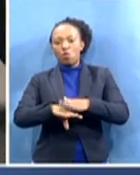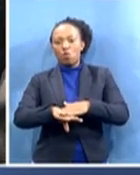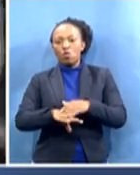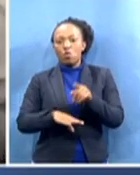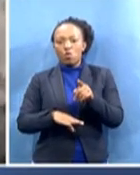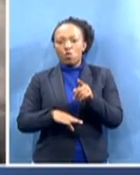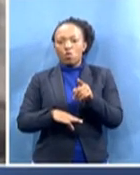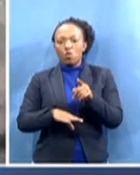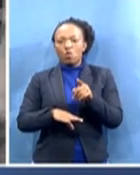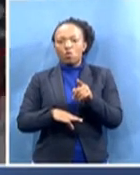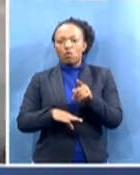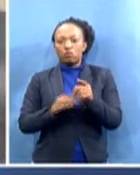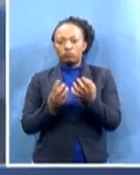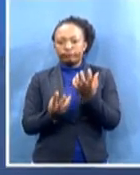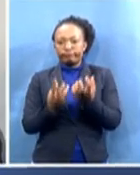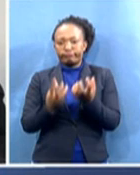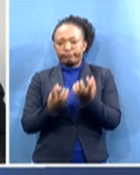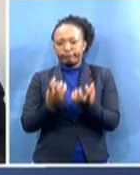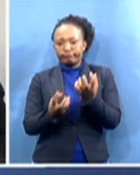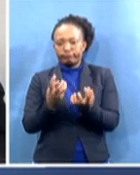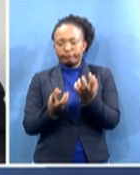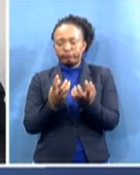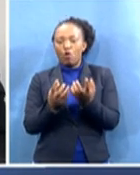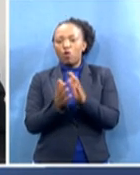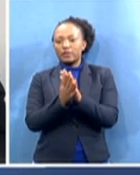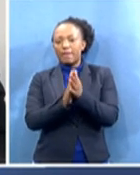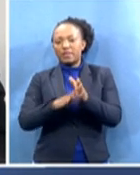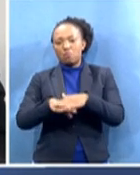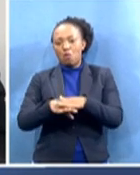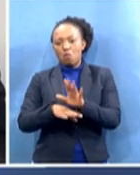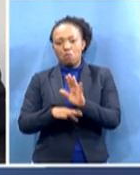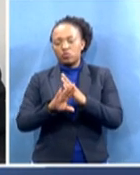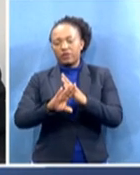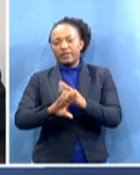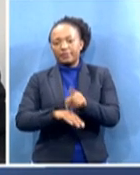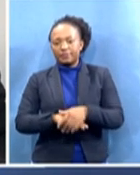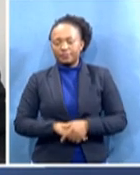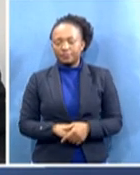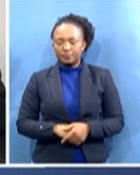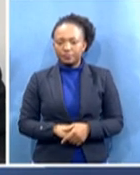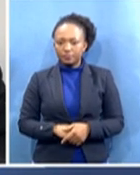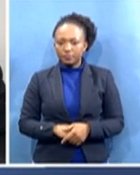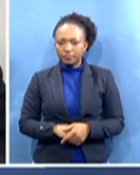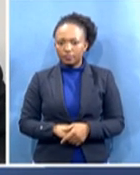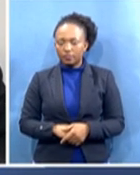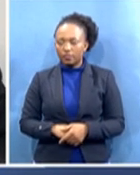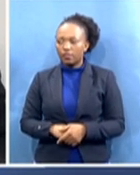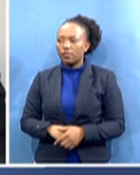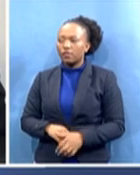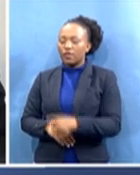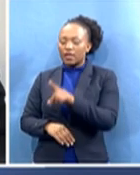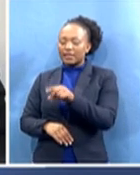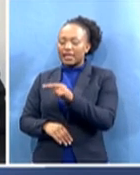further damages. Yes. How advanced is the DRC's infrastructure